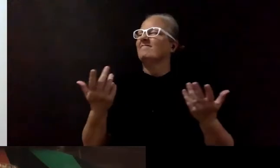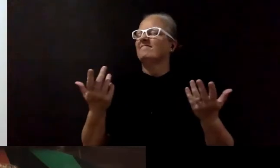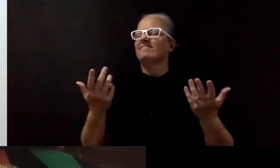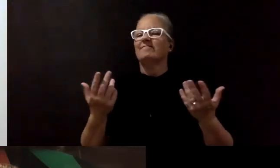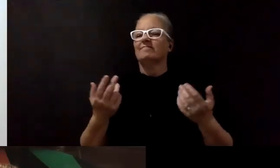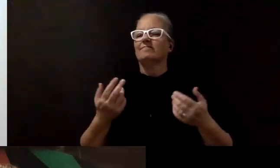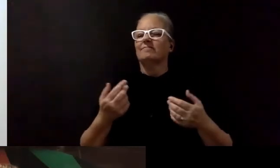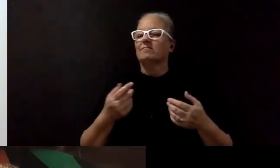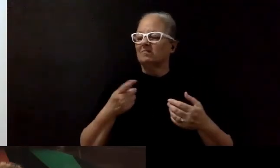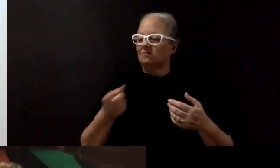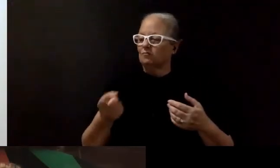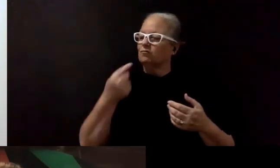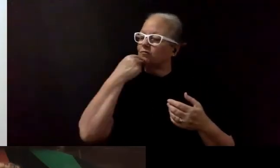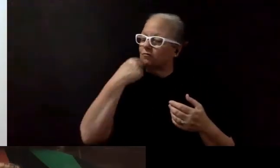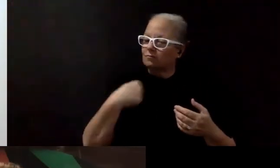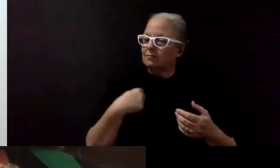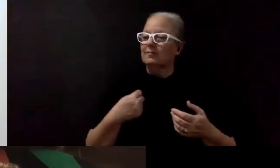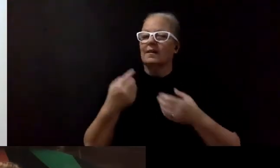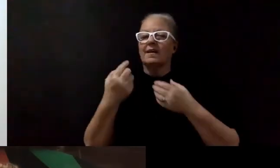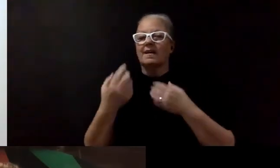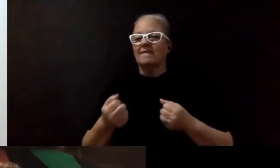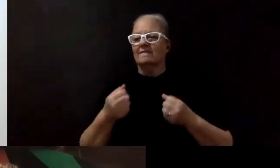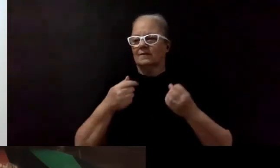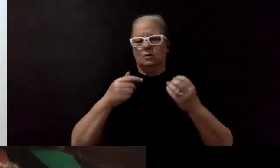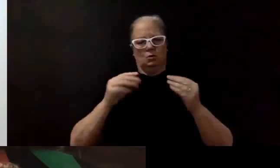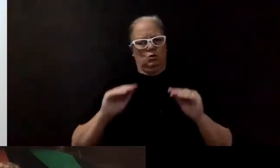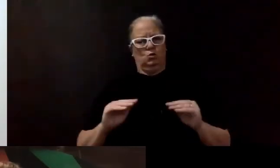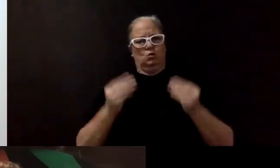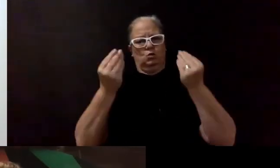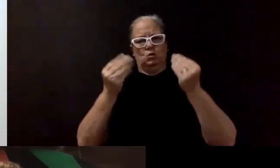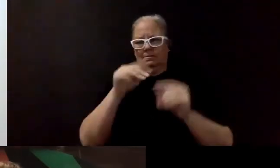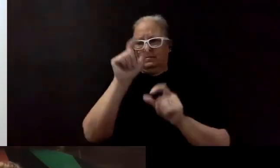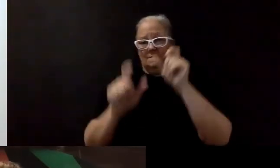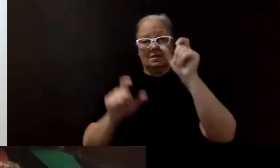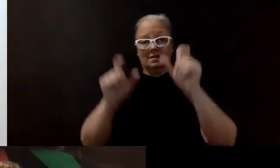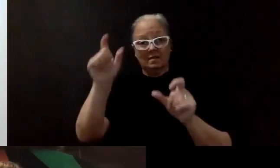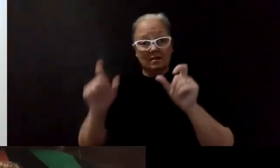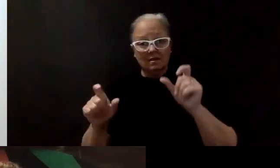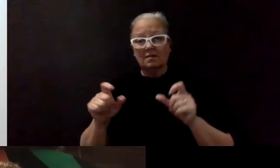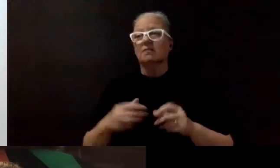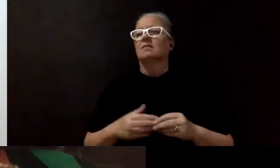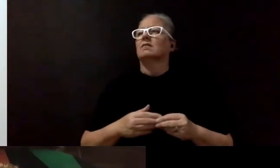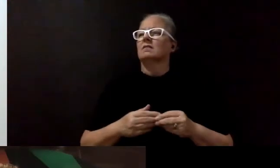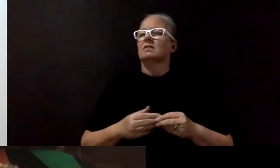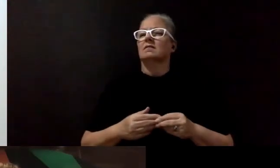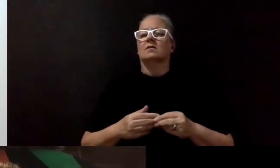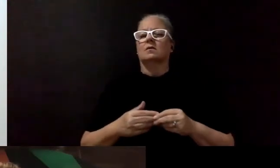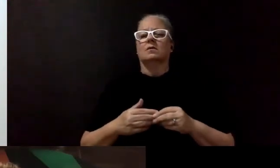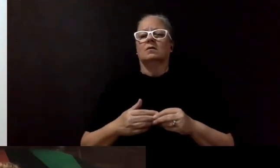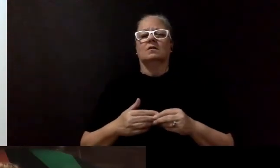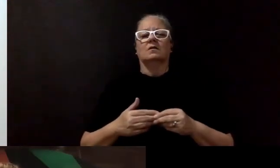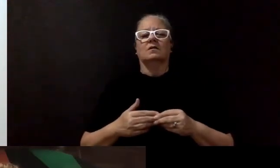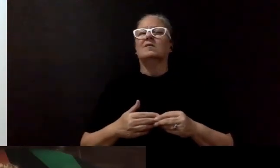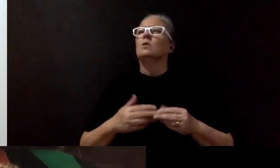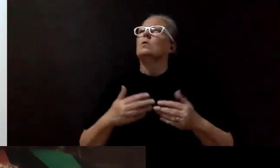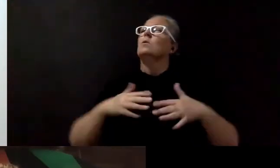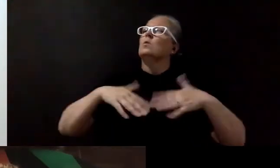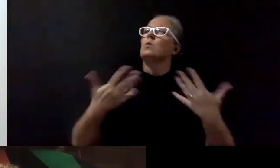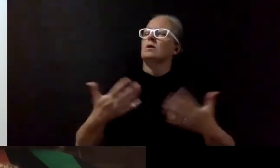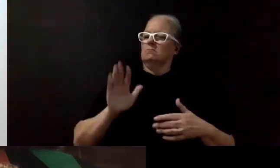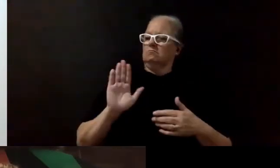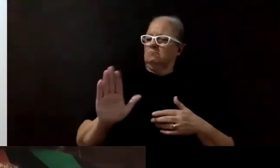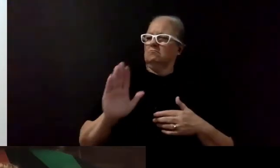group of young people, are you the proudest of? What new objectives lie ahead for Jans right